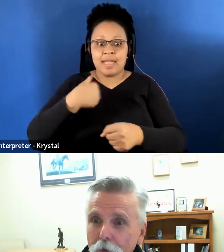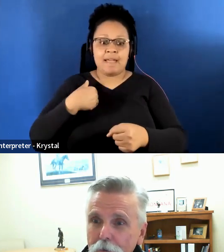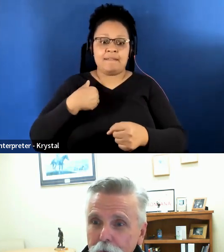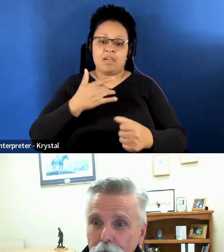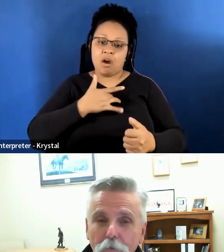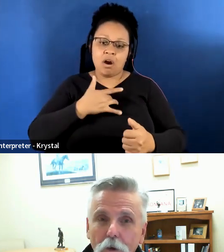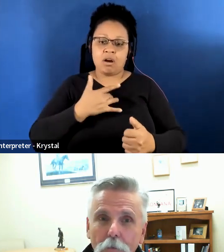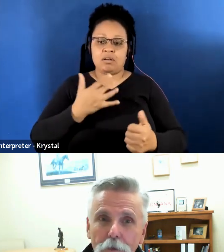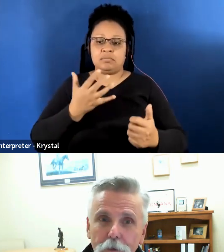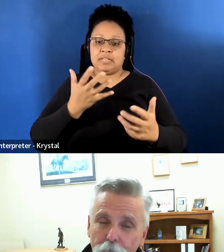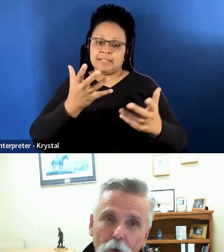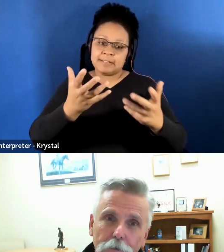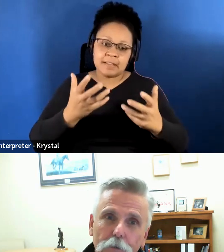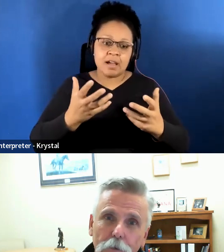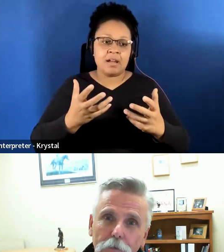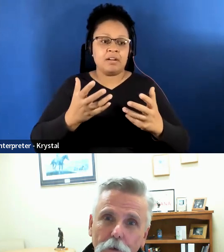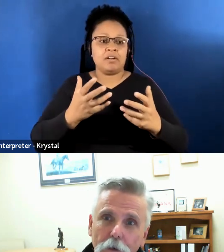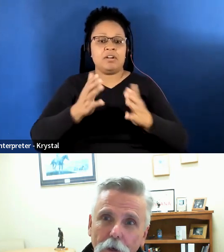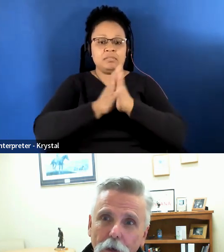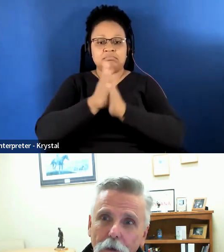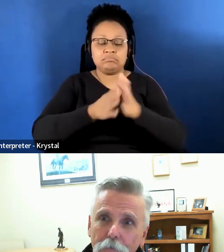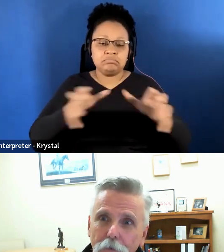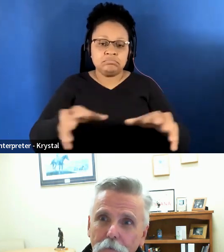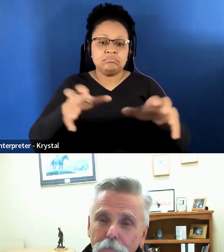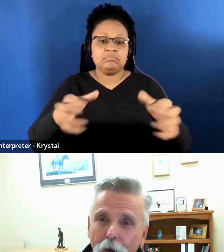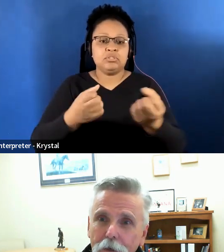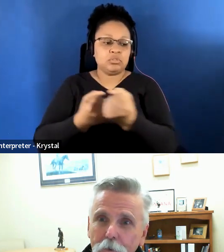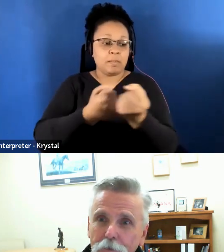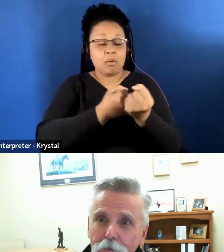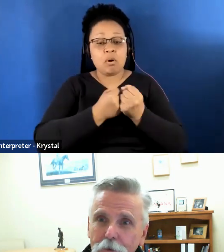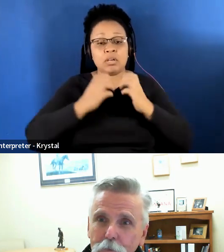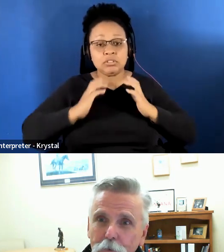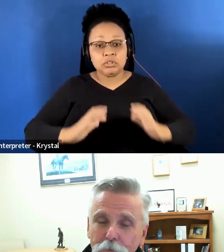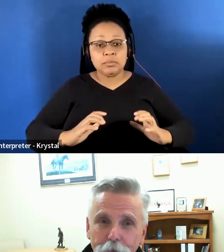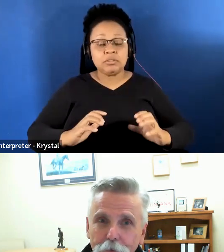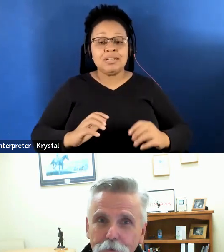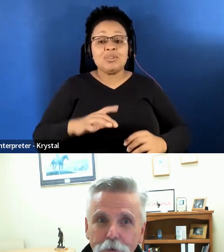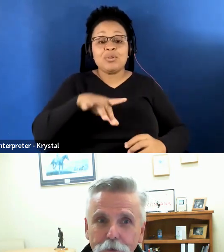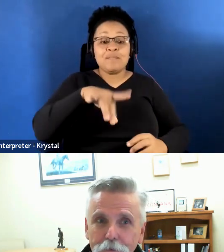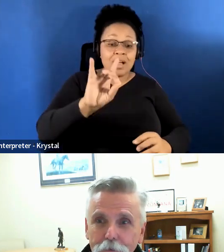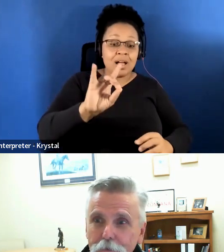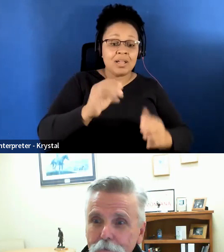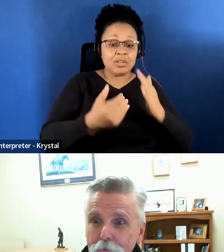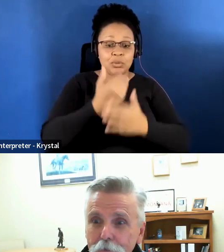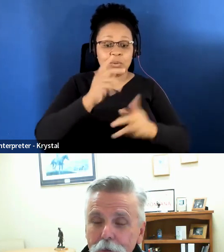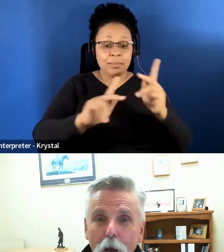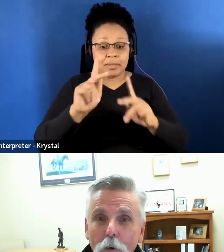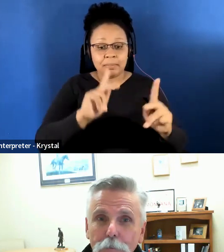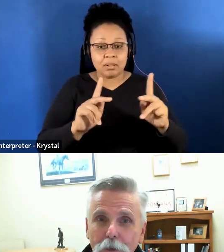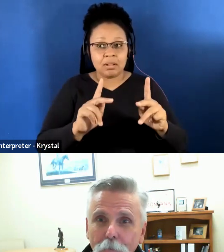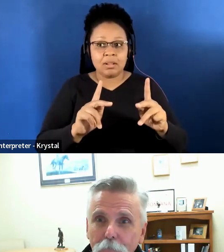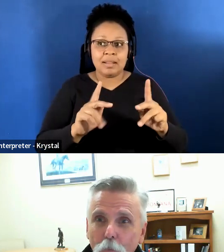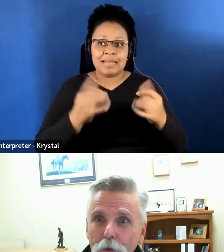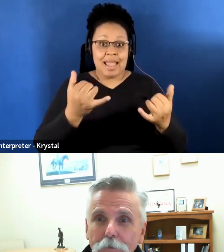drive to deliver on our mission for our consumers. And finding those individuals to now